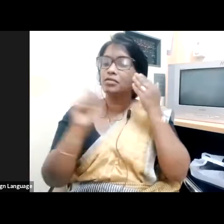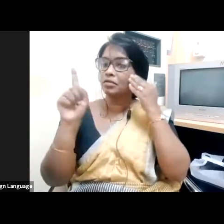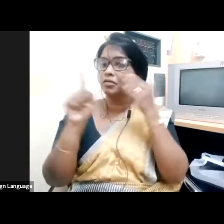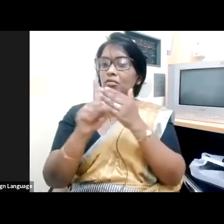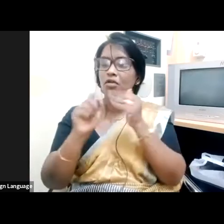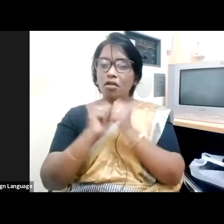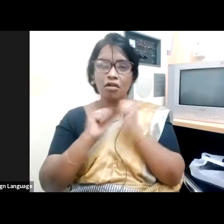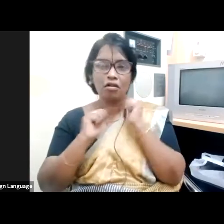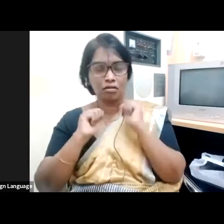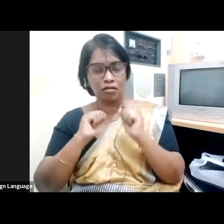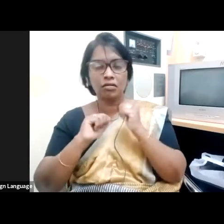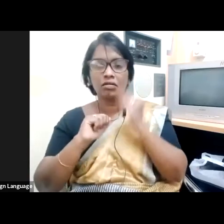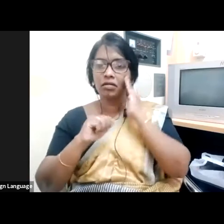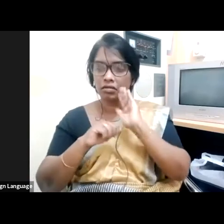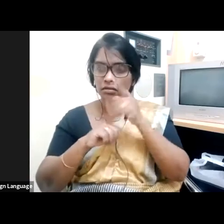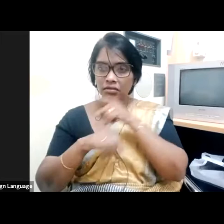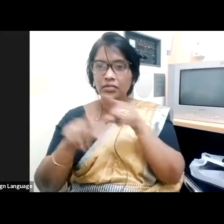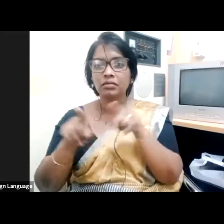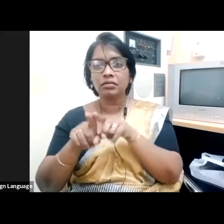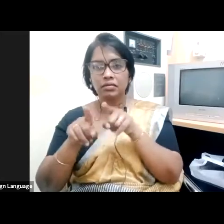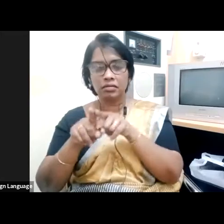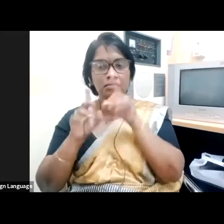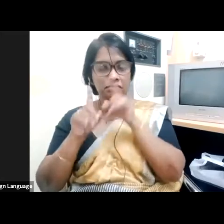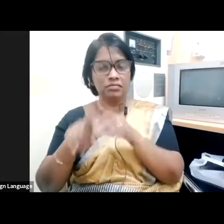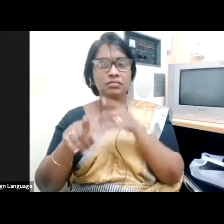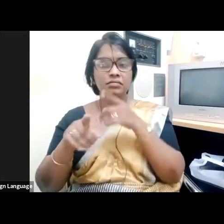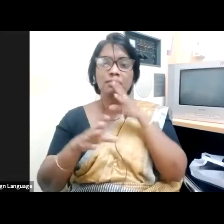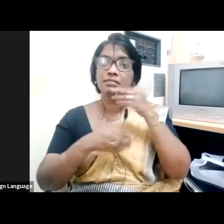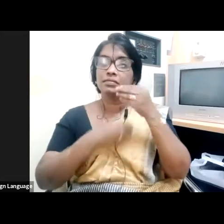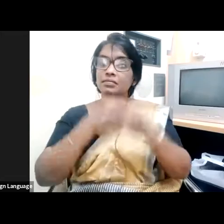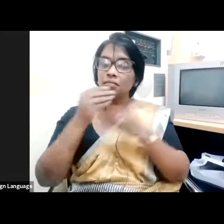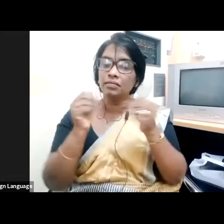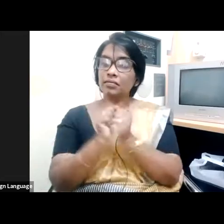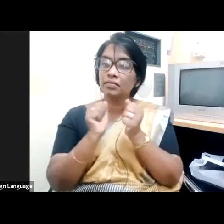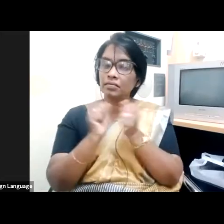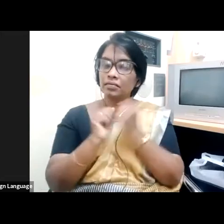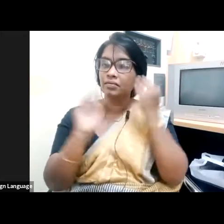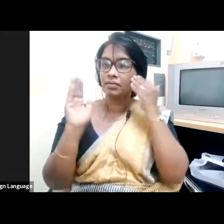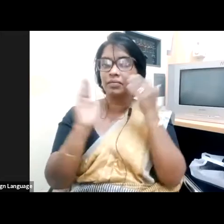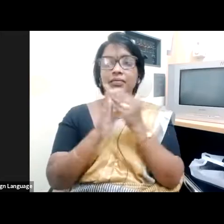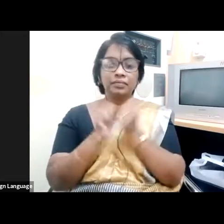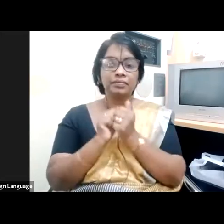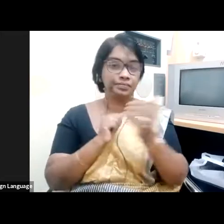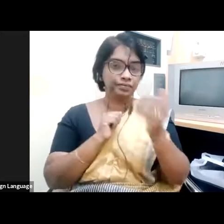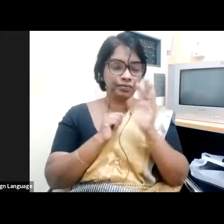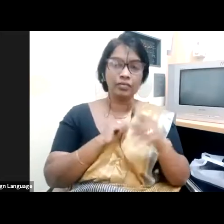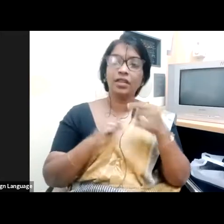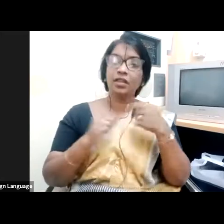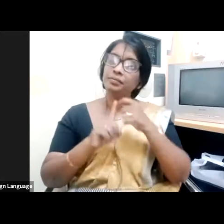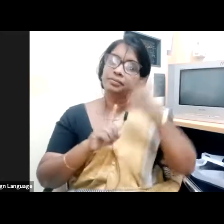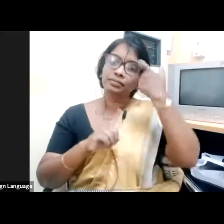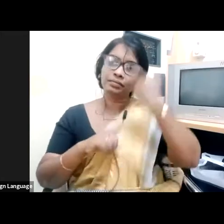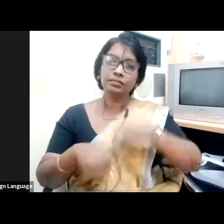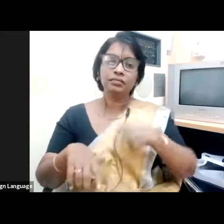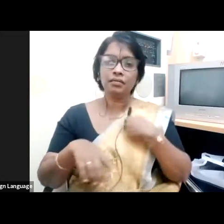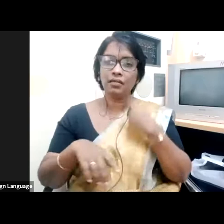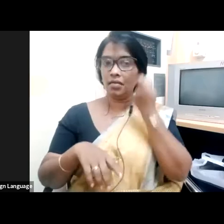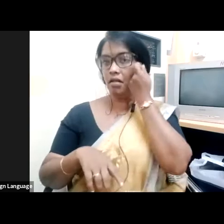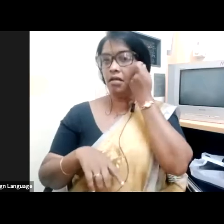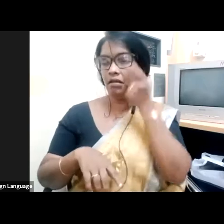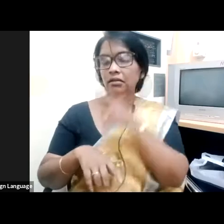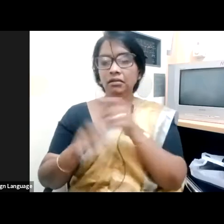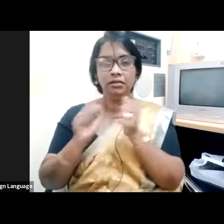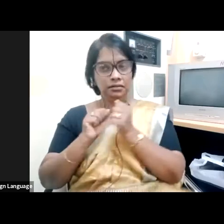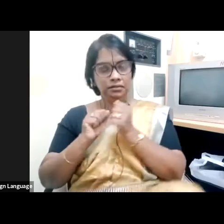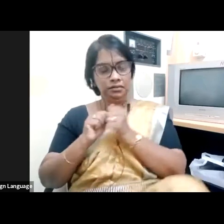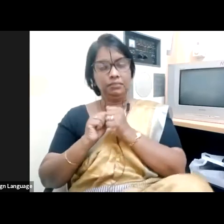business performance. My personal view, as well as at EFL, is that alongside that operational and